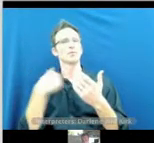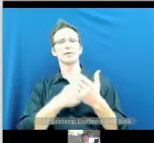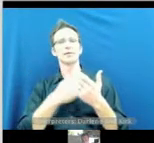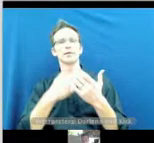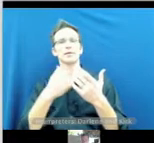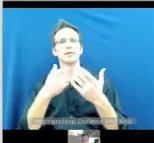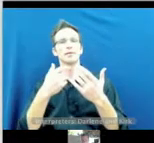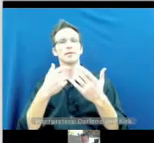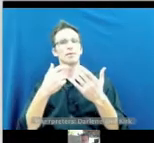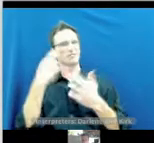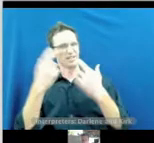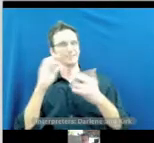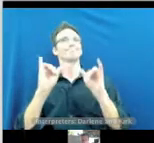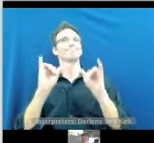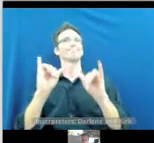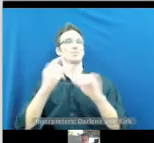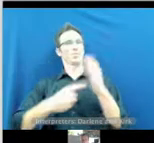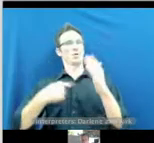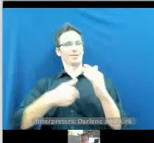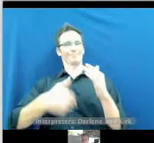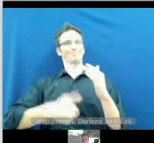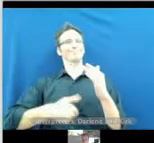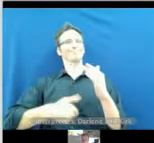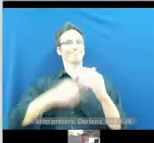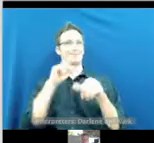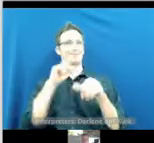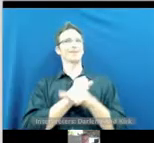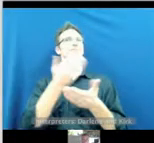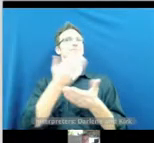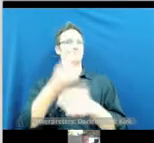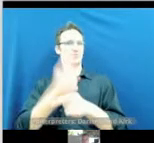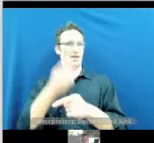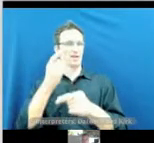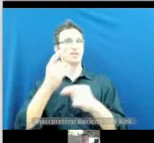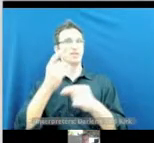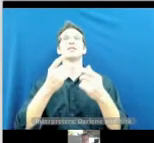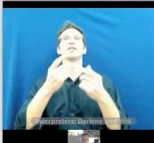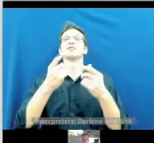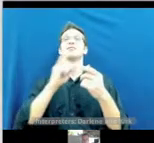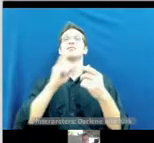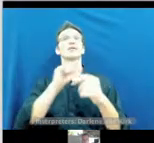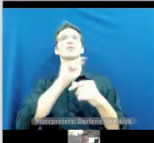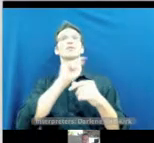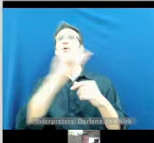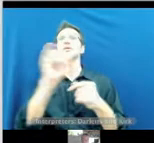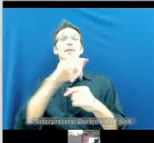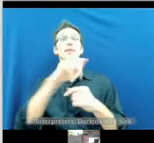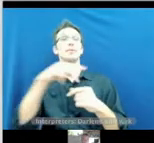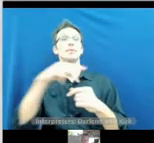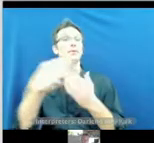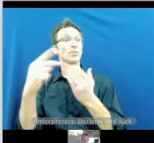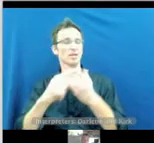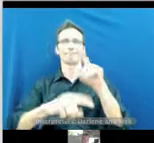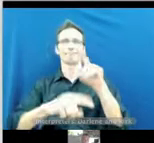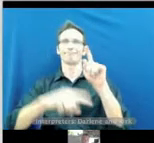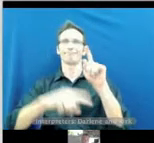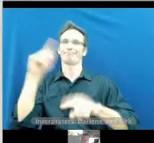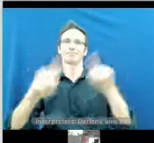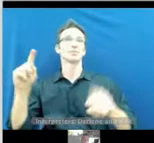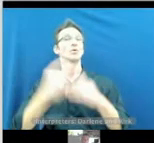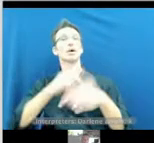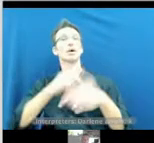correct, and that there is a very wide range of the type of content that is